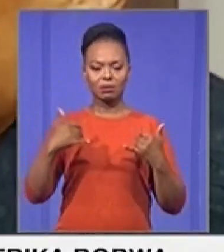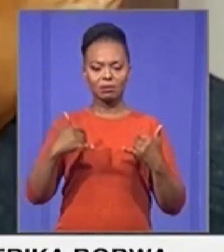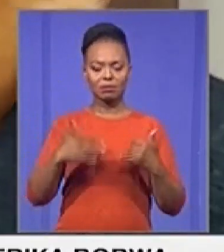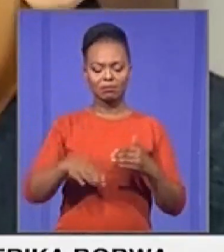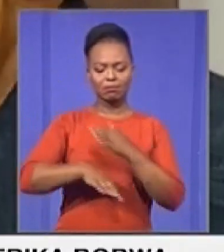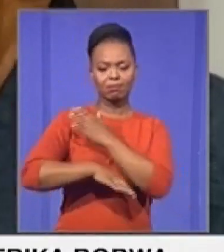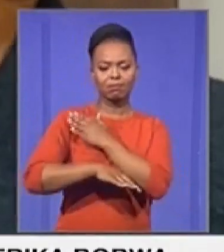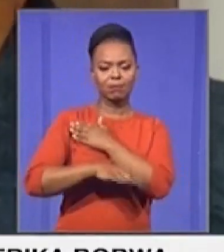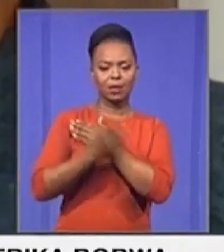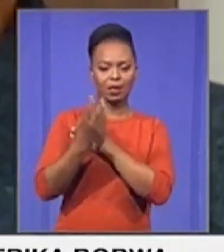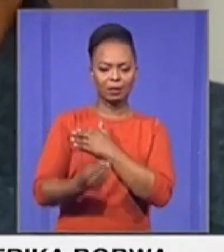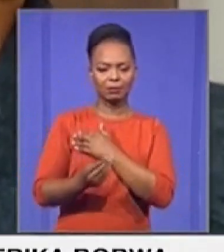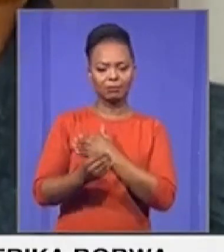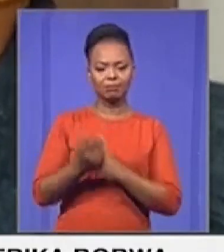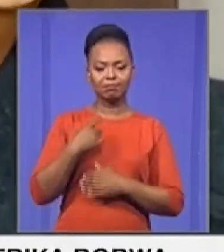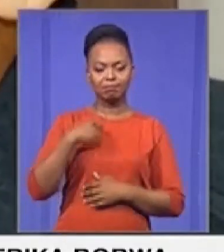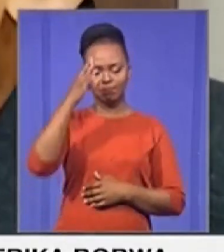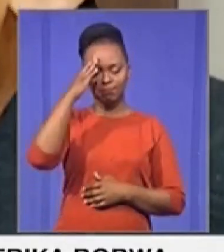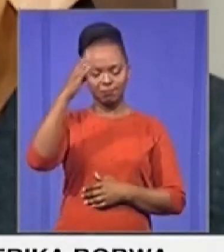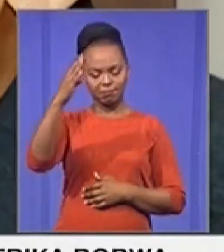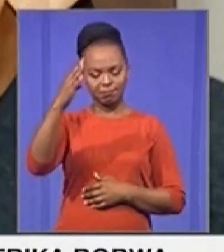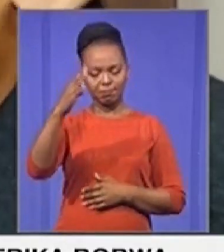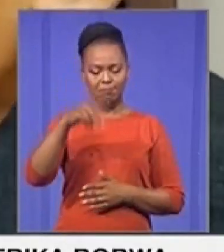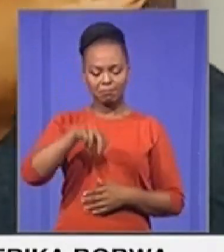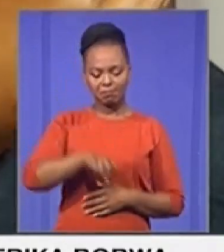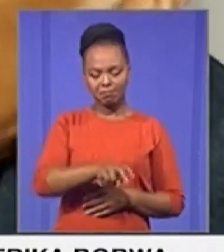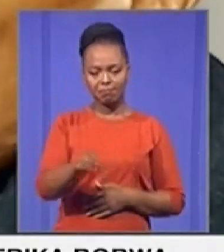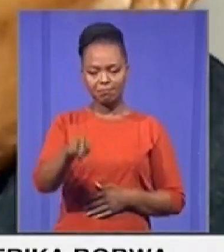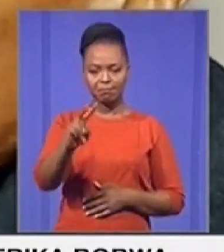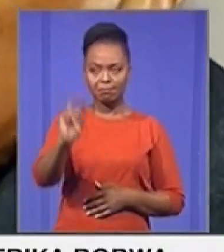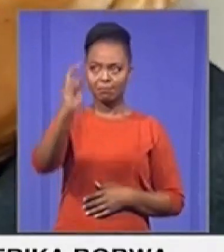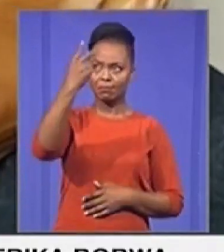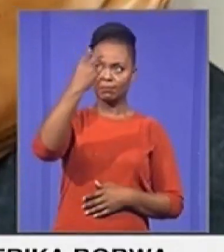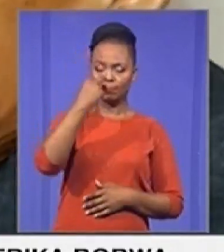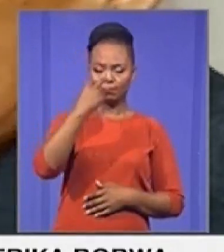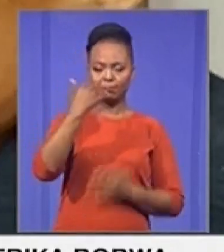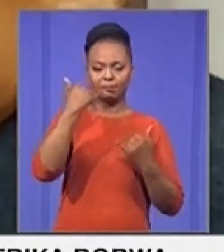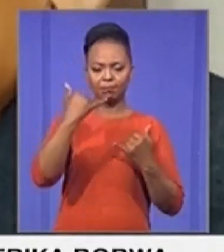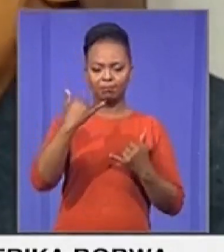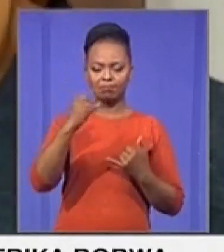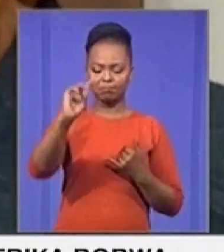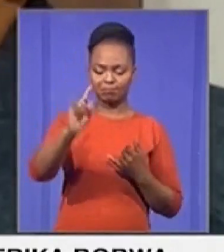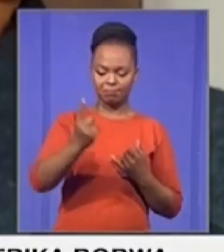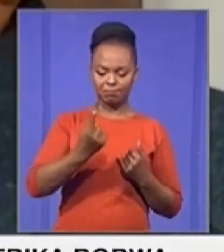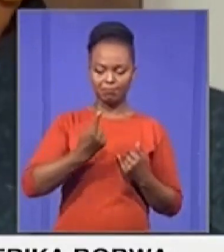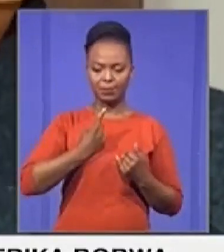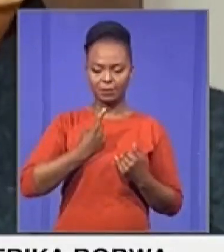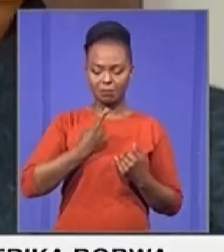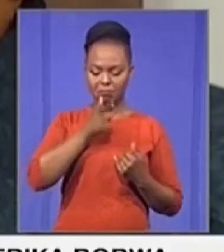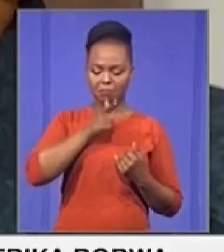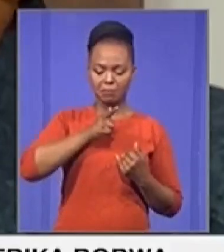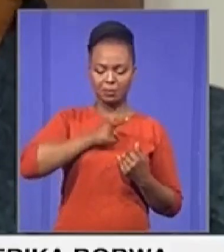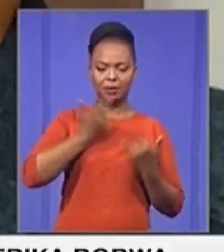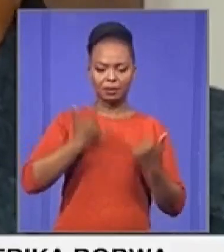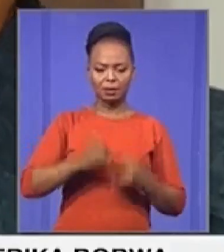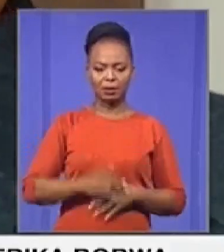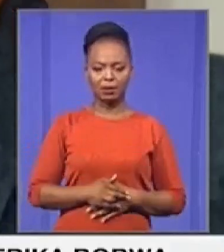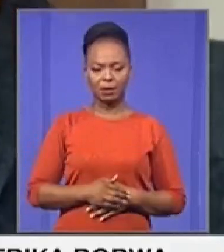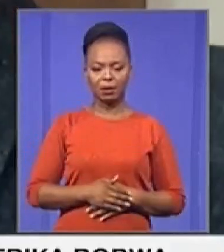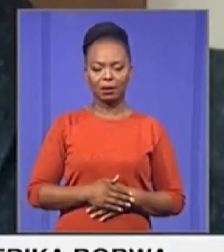tarmac, waiting down below on the red carpet. He saw me, and as he walked down the stairs, he came over. The first thing he said to me was,